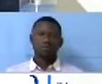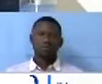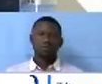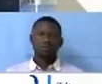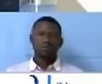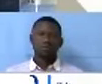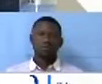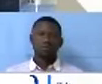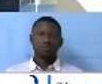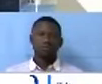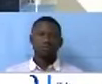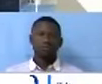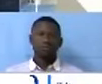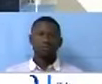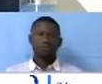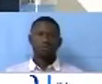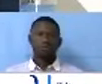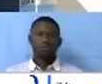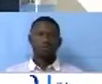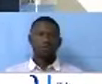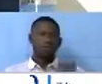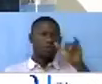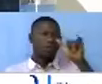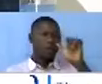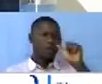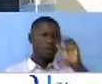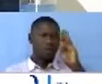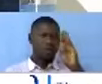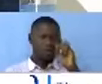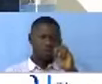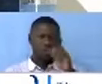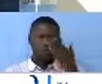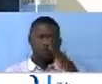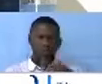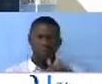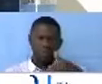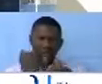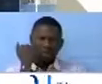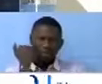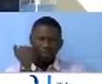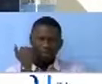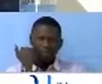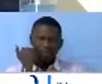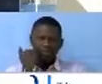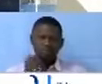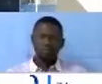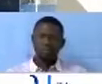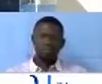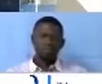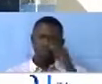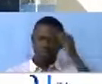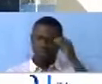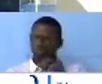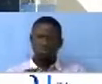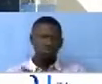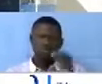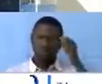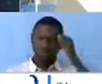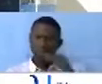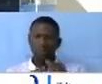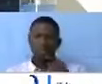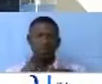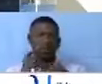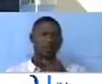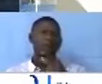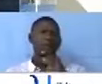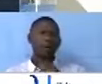Yabo from Gamtel? Yes. Yabo ligé Gamtel? Wow. I can't remember this Yabo. All right. Ñu ma fatale ko Yabo